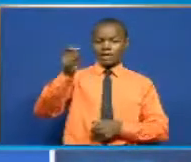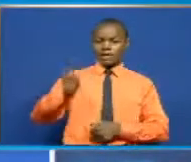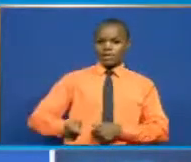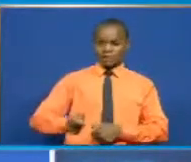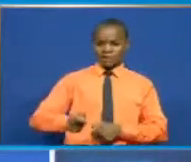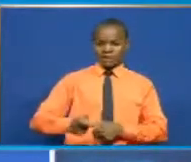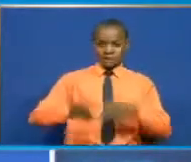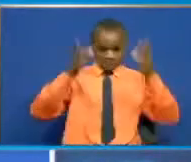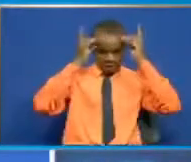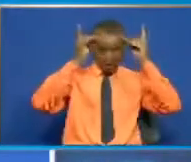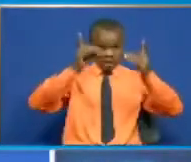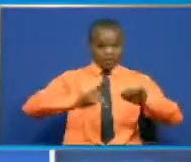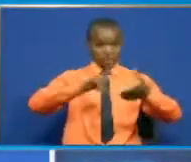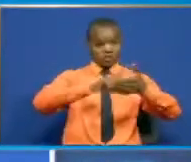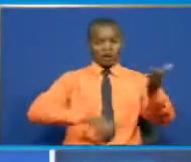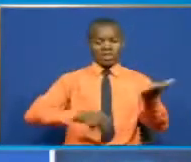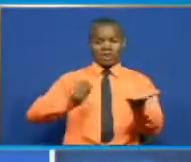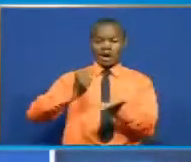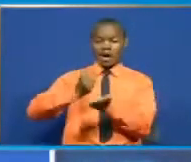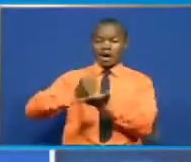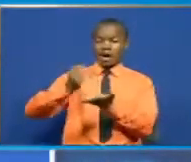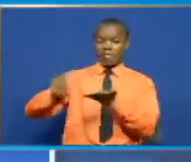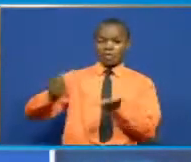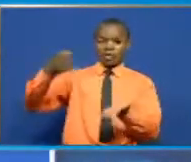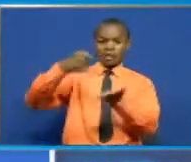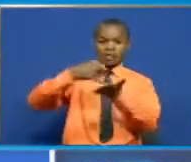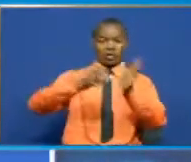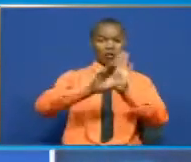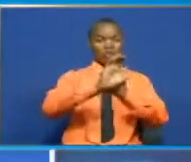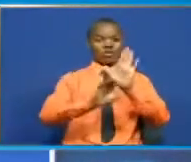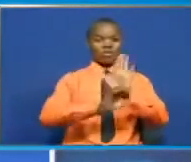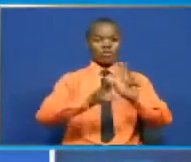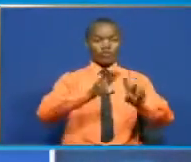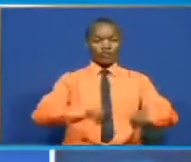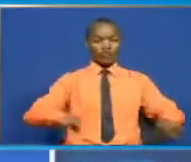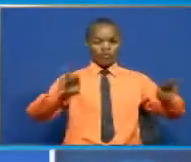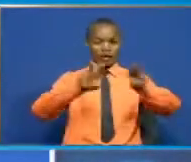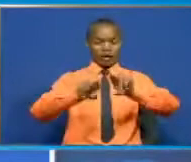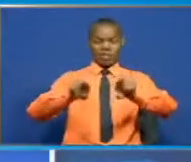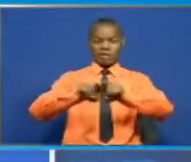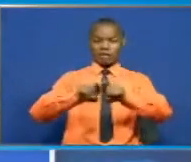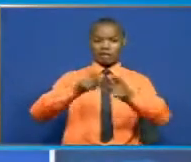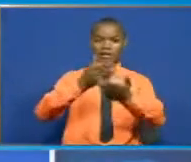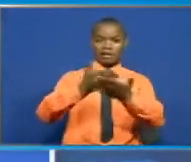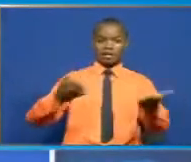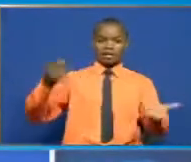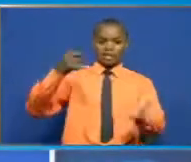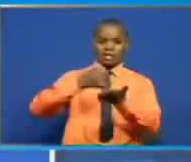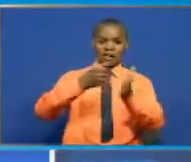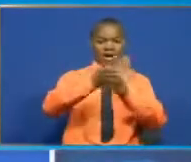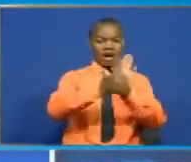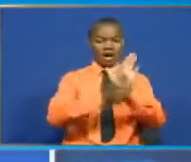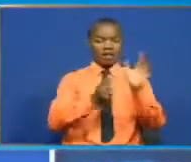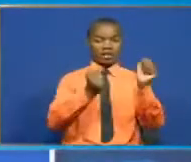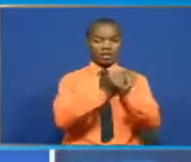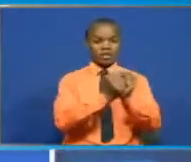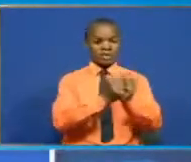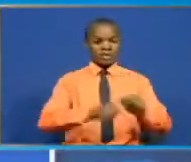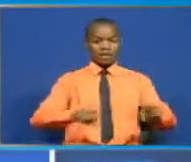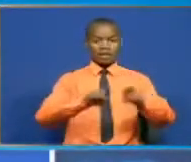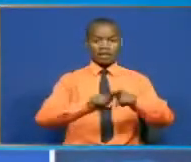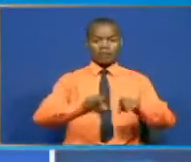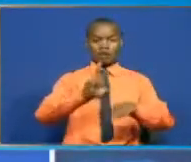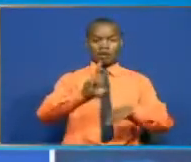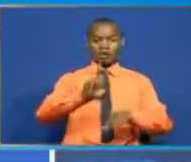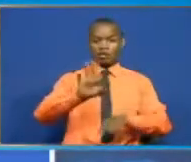ruled that the appointments did not comply with constitutional values and principles provided in Article 10 and